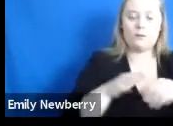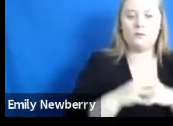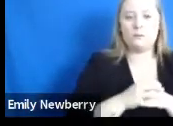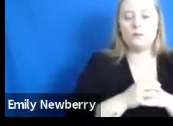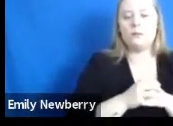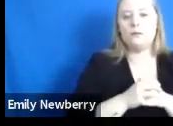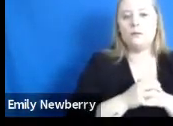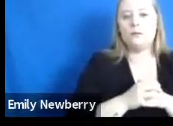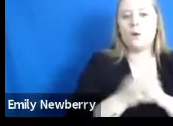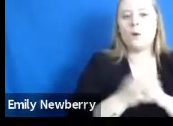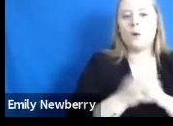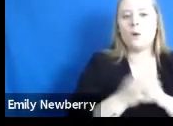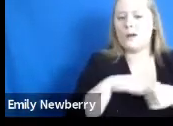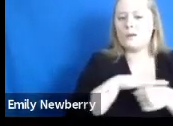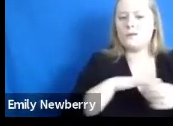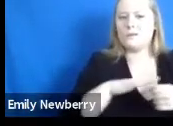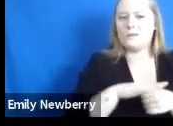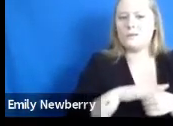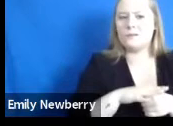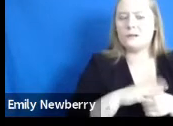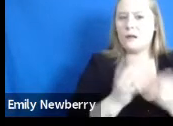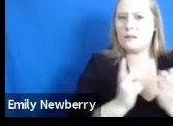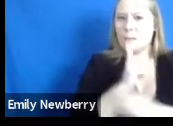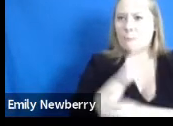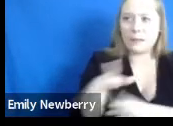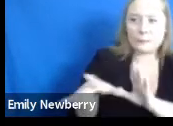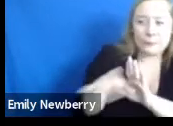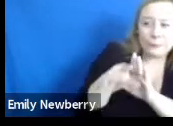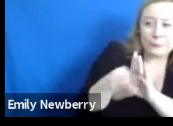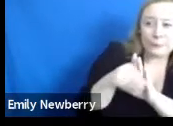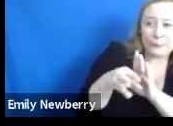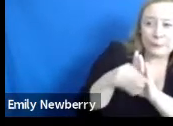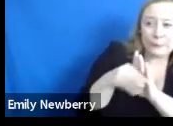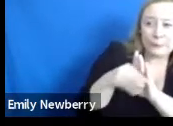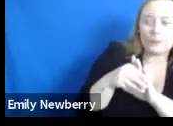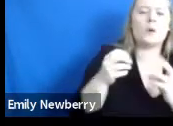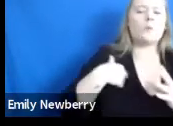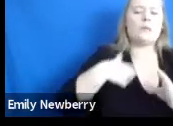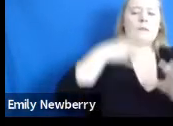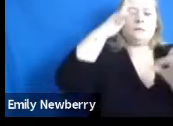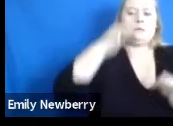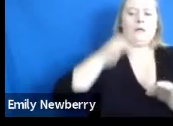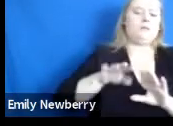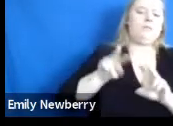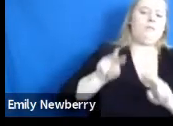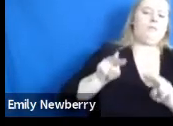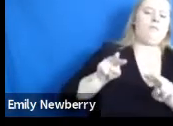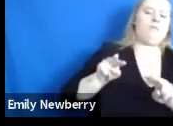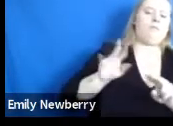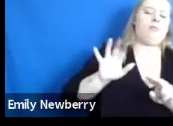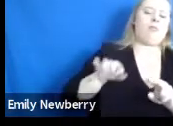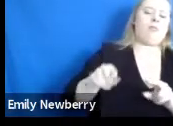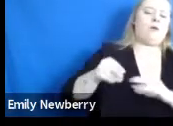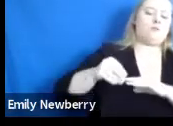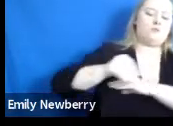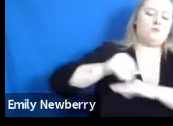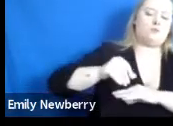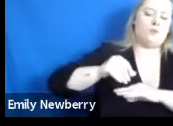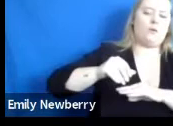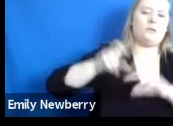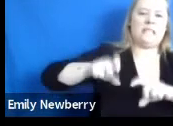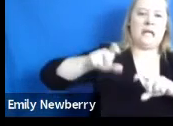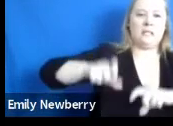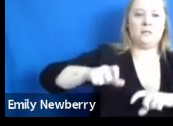was a question what the plants are taking up. So we decided to monitor and analyze the soils, mostly